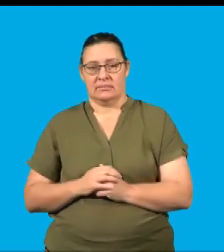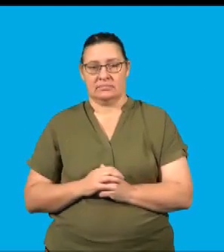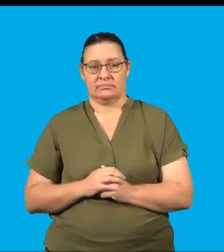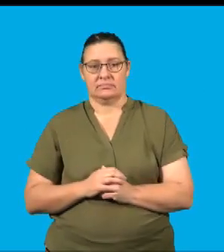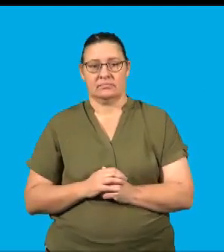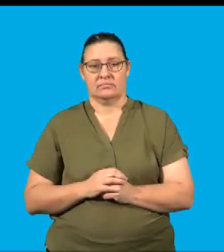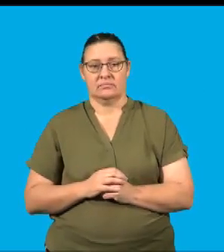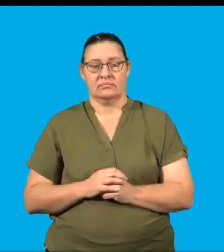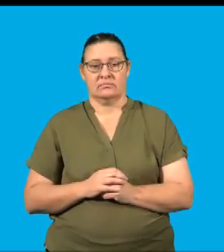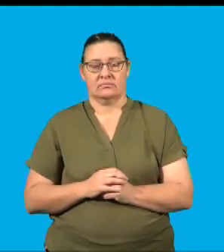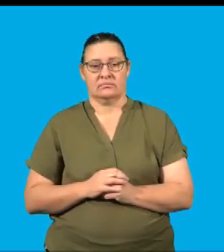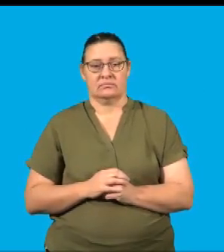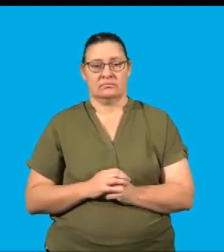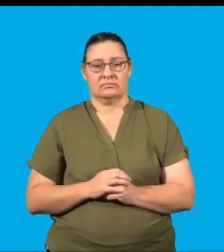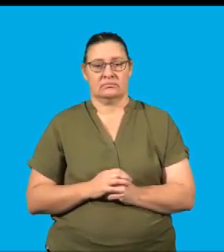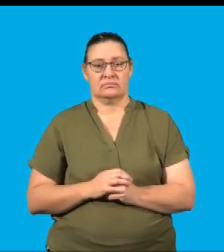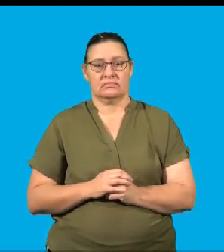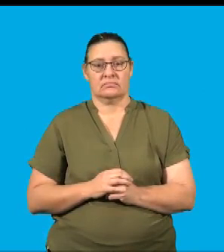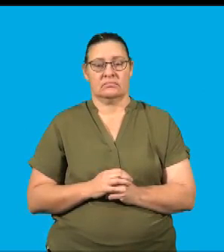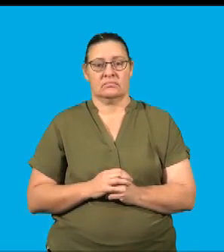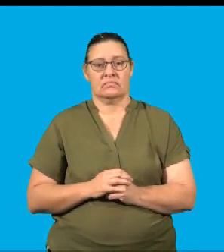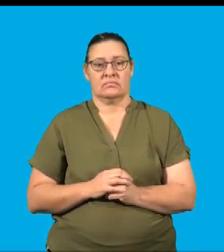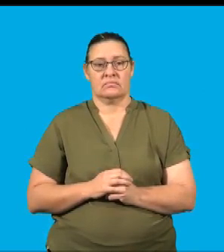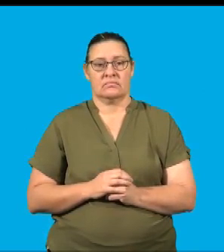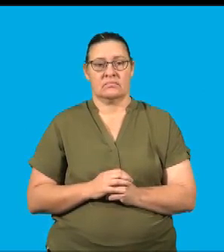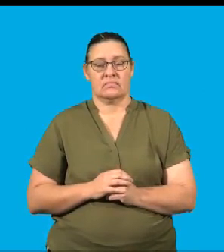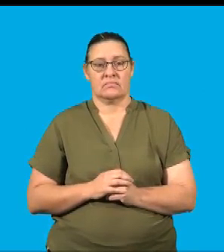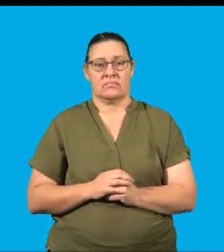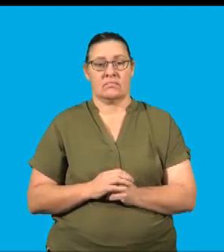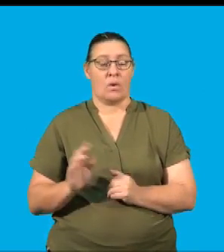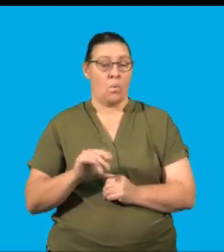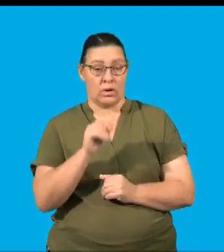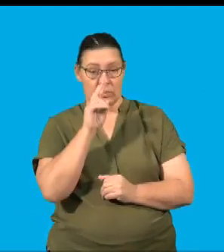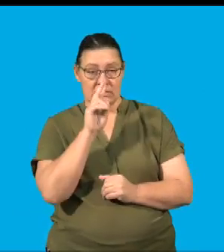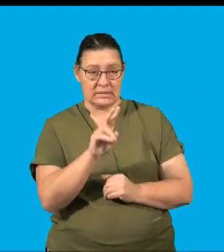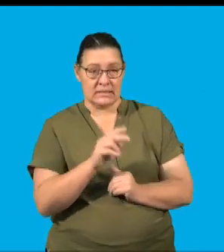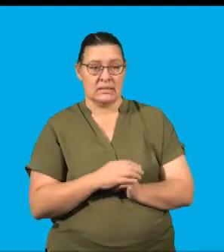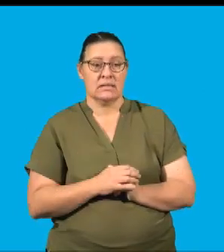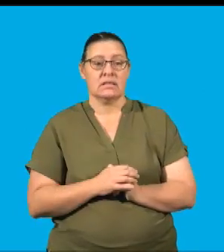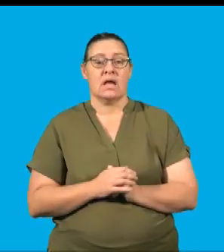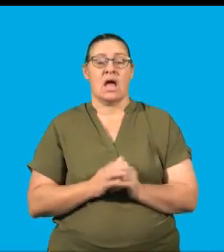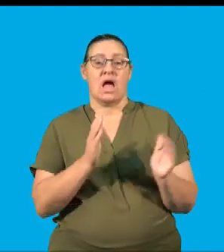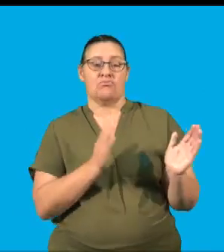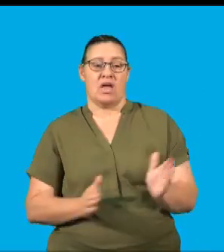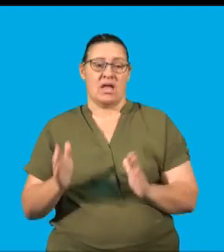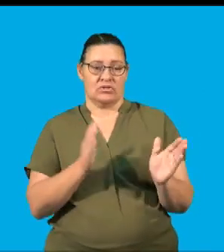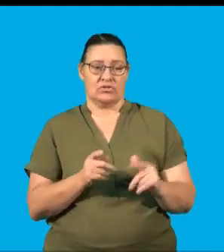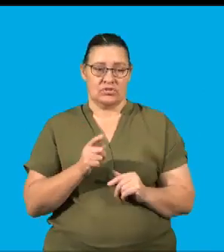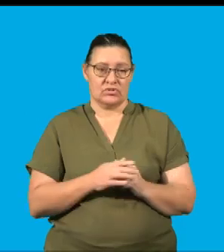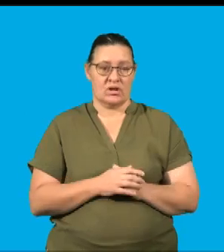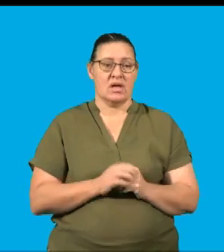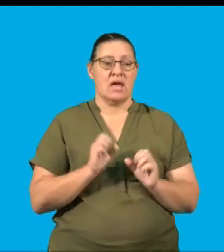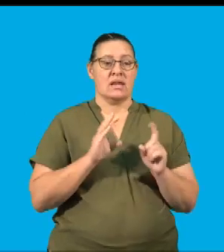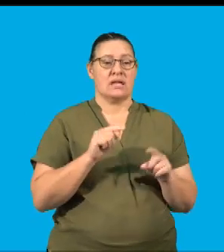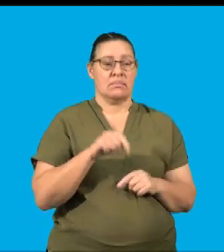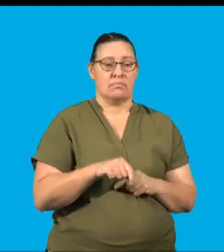B. And this is the box and whisker for class B. So what we are seeing here are the arranged. And looking